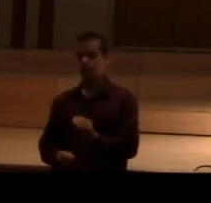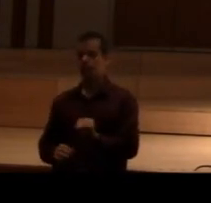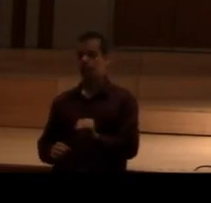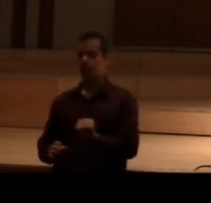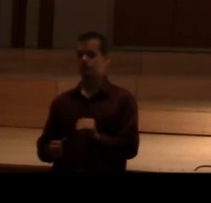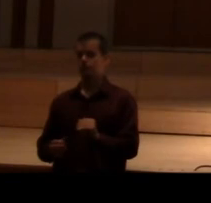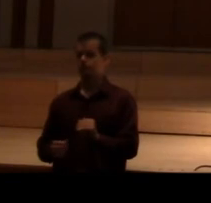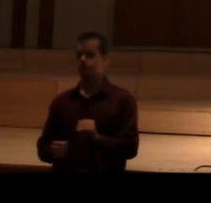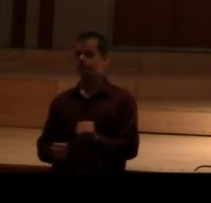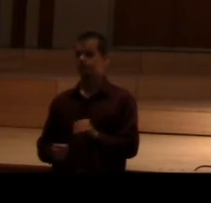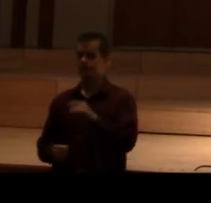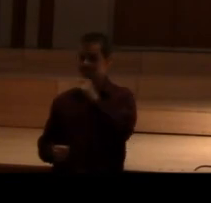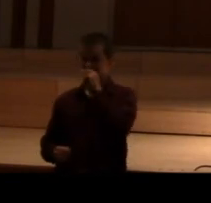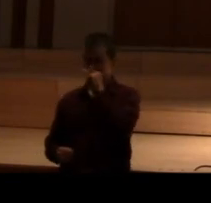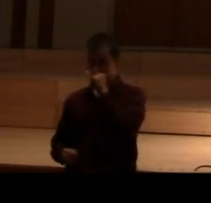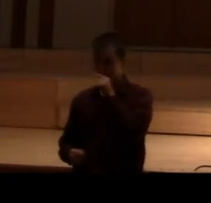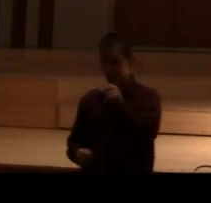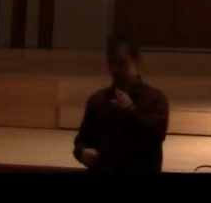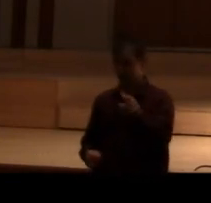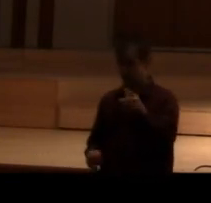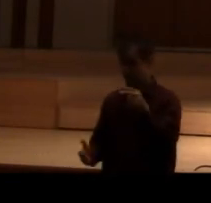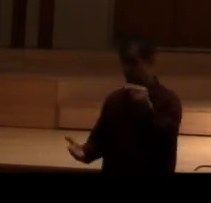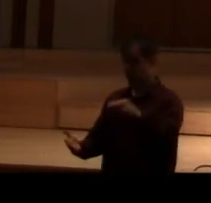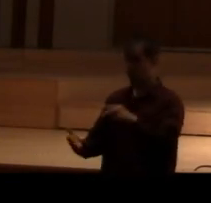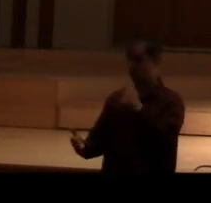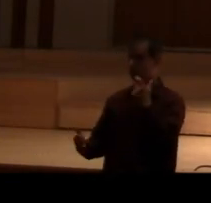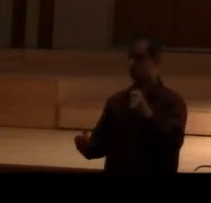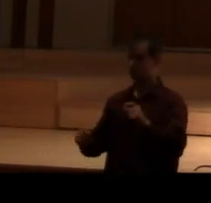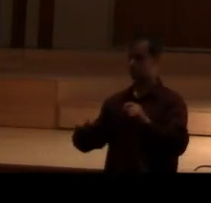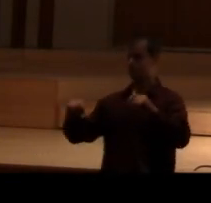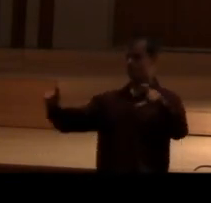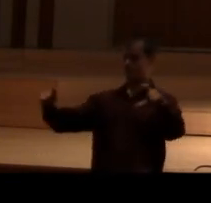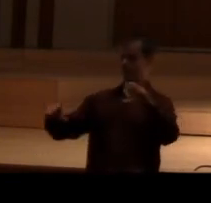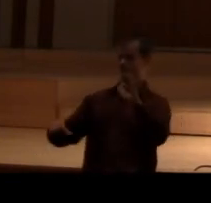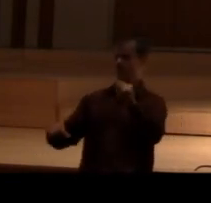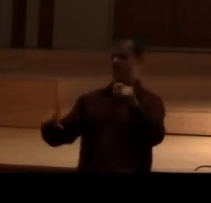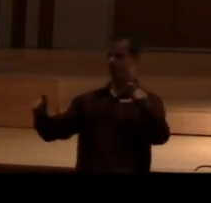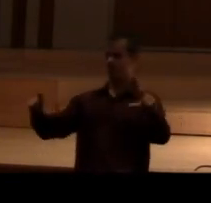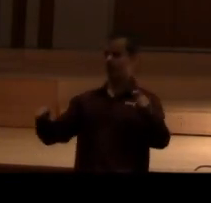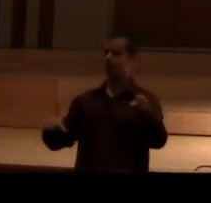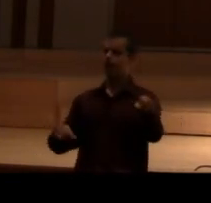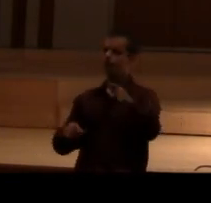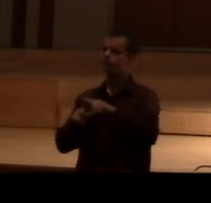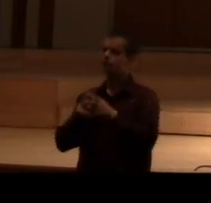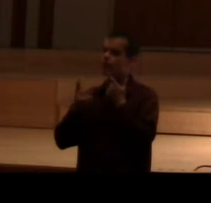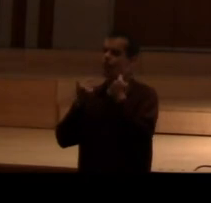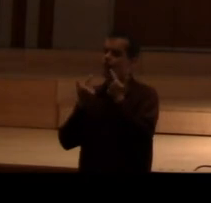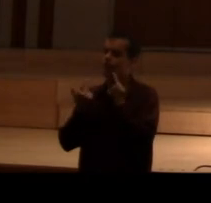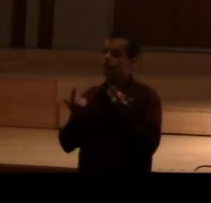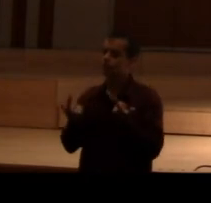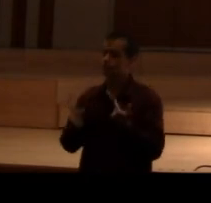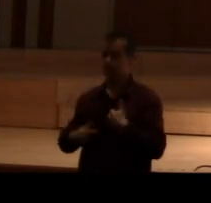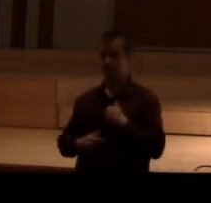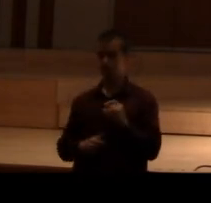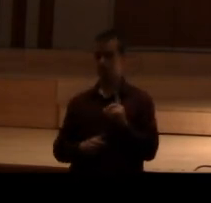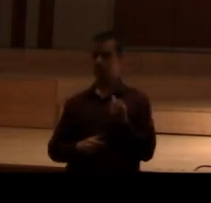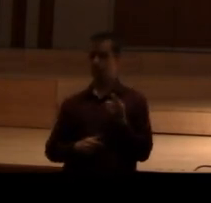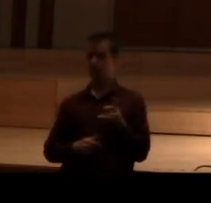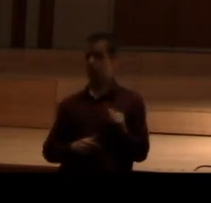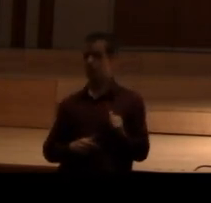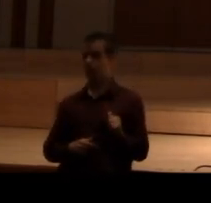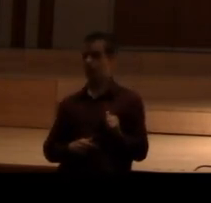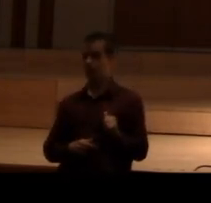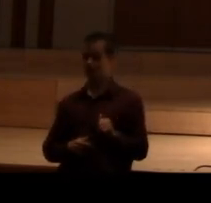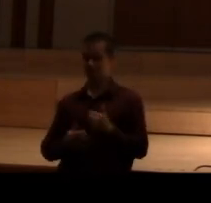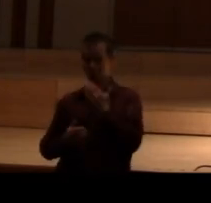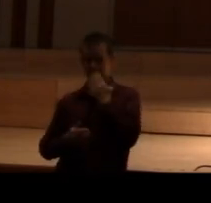like that, and the kids are looking at this because I have it in this really big font, and I'm starting to laugh, because here's a Doris Kitchock who's written a book, and she